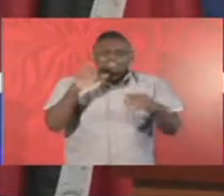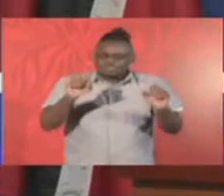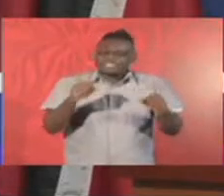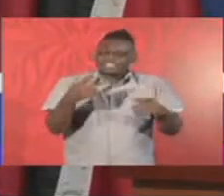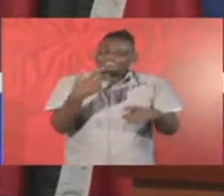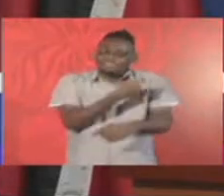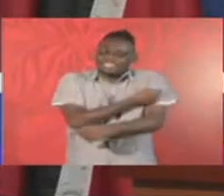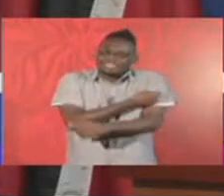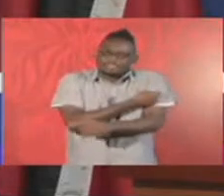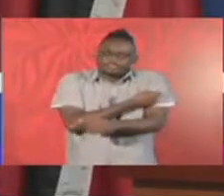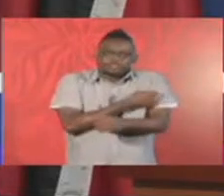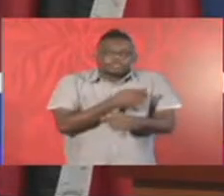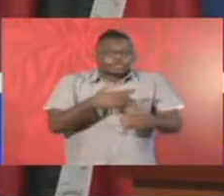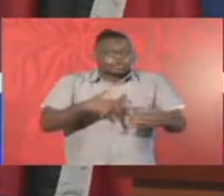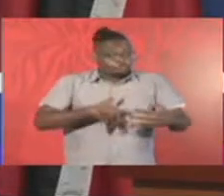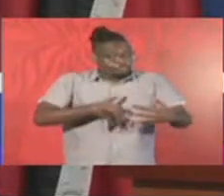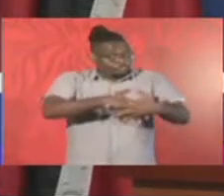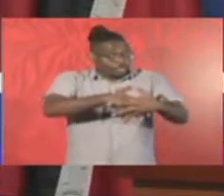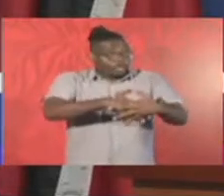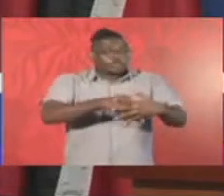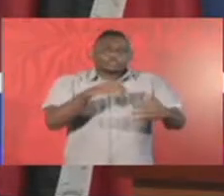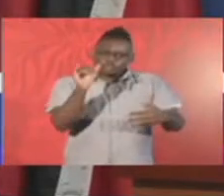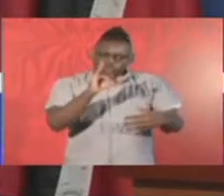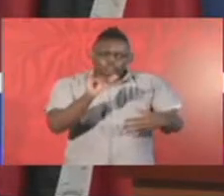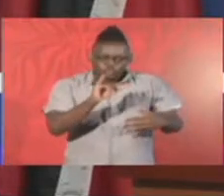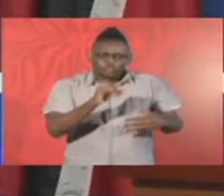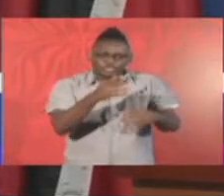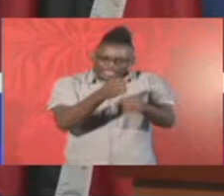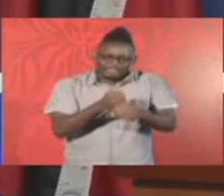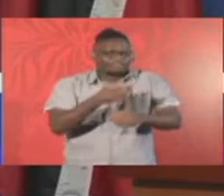we avail ourselves of this vaccine.